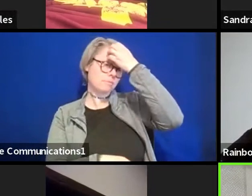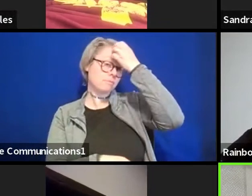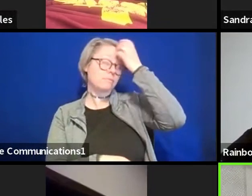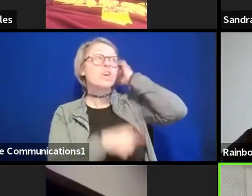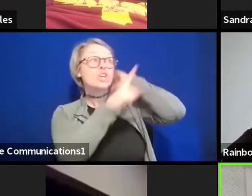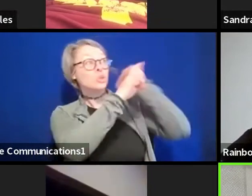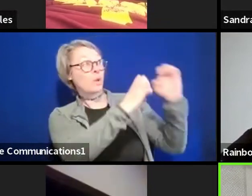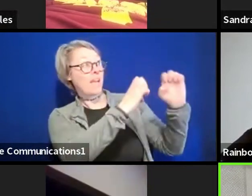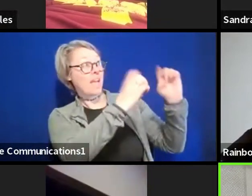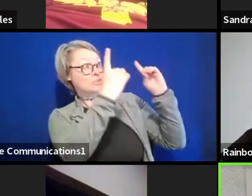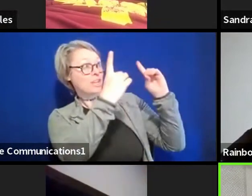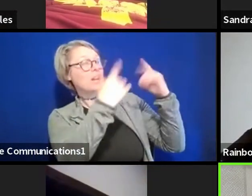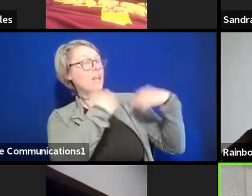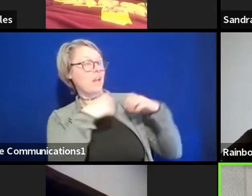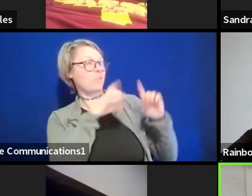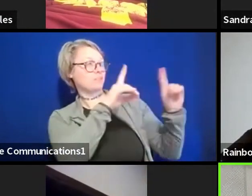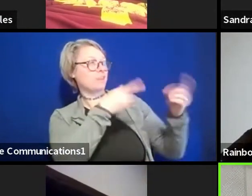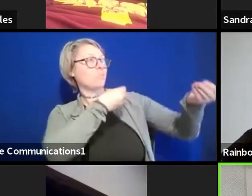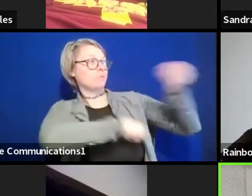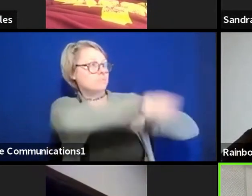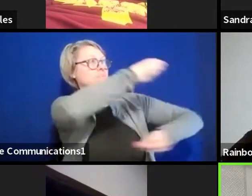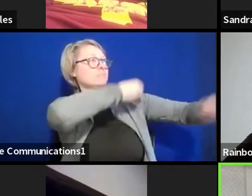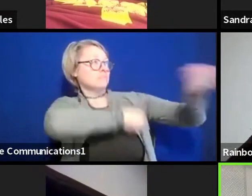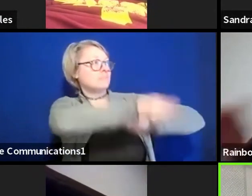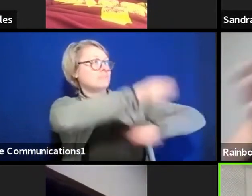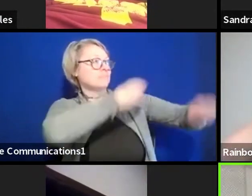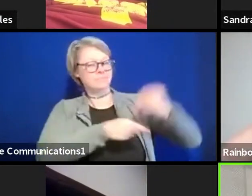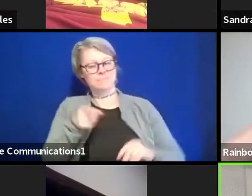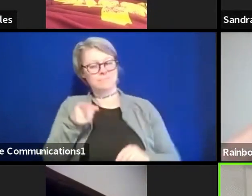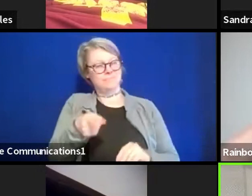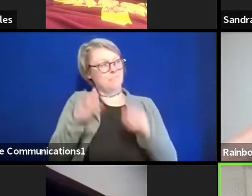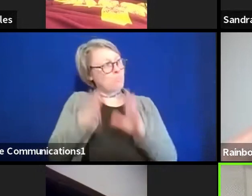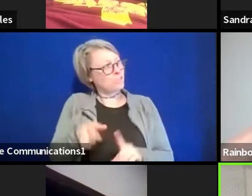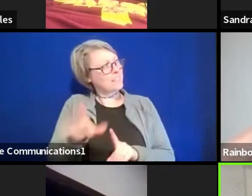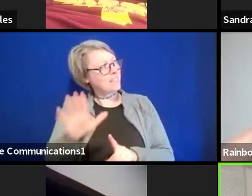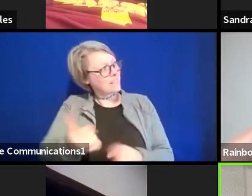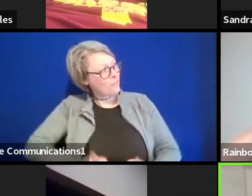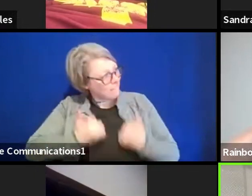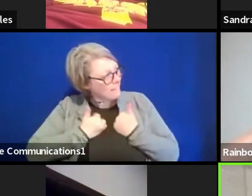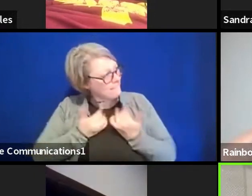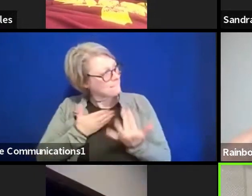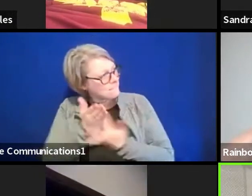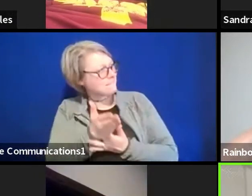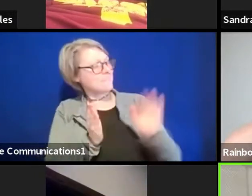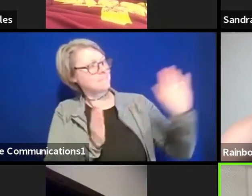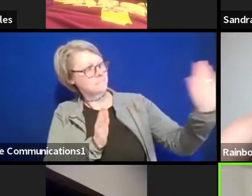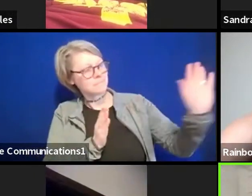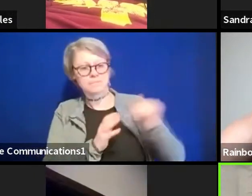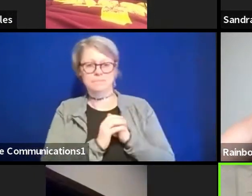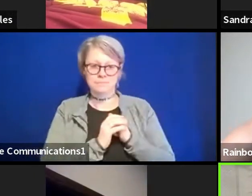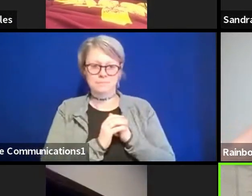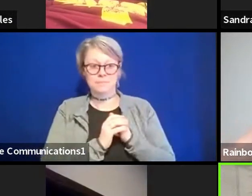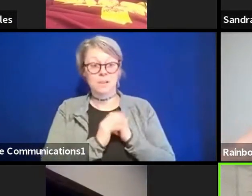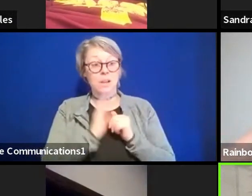educate you what we have to deal with on our end. But this is a person's livelihood. You can't, so I hope